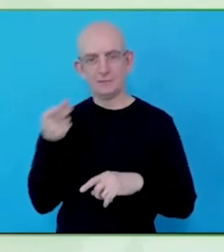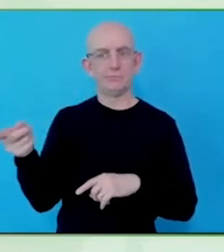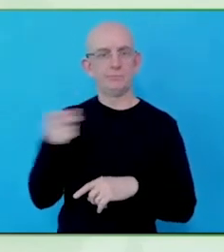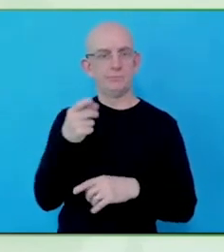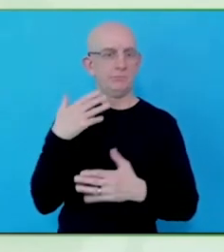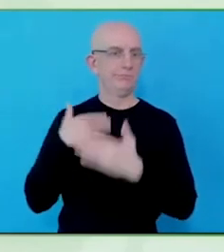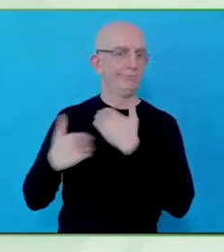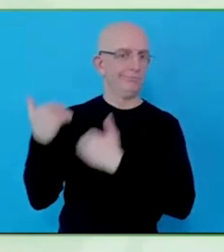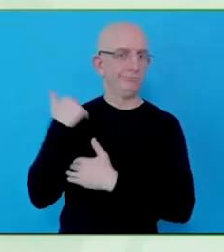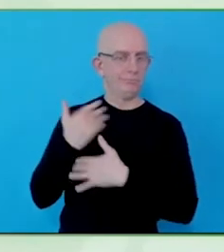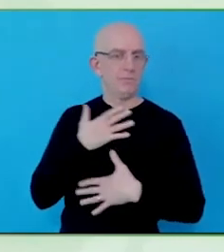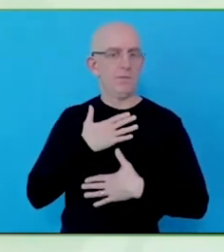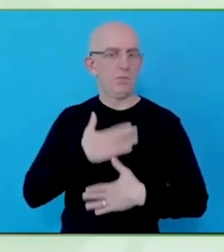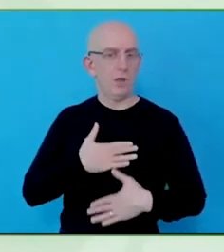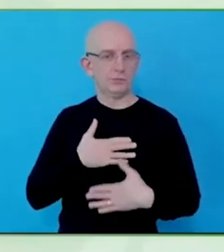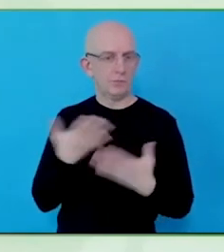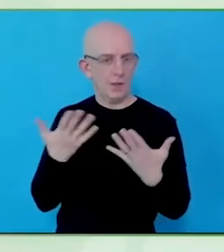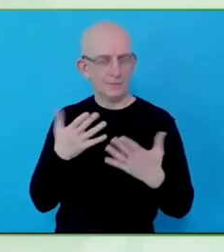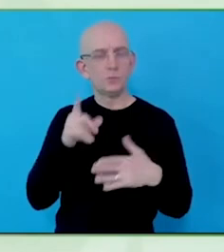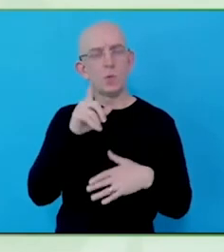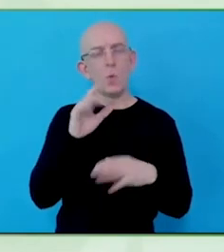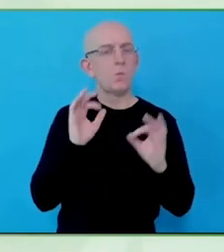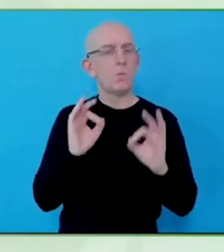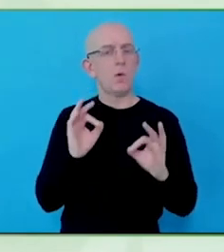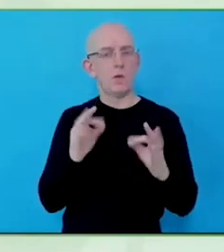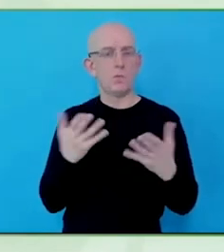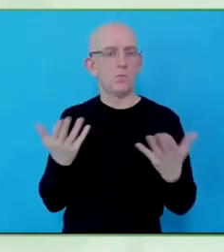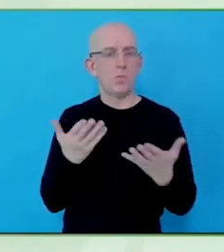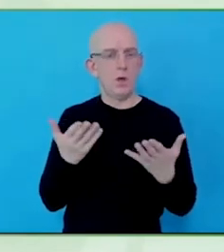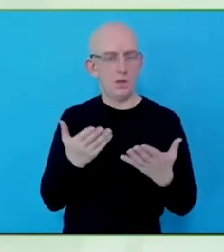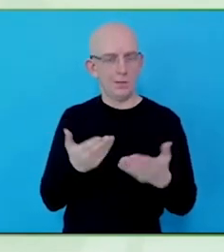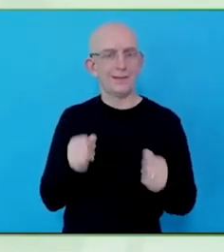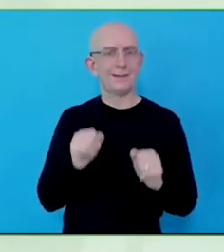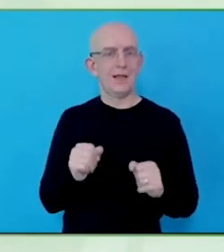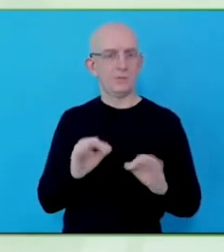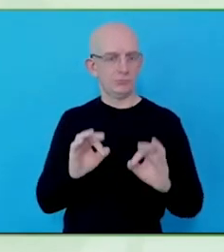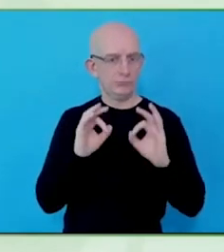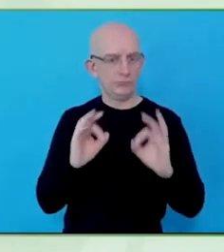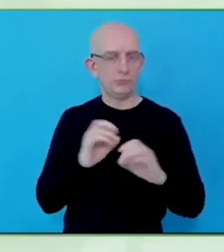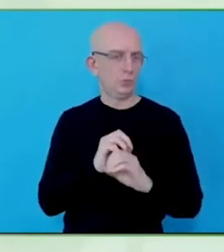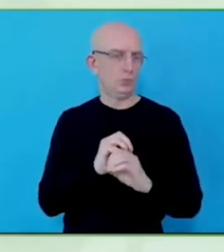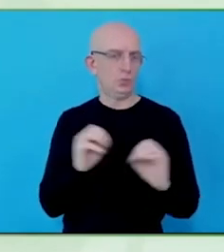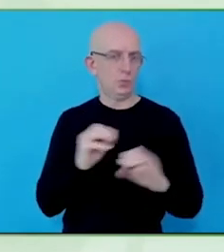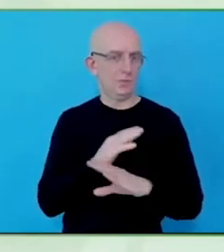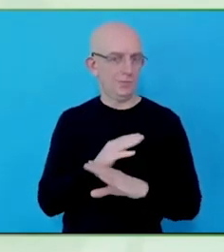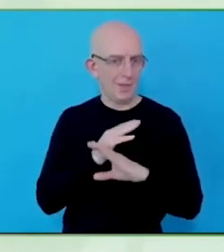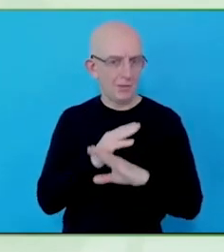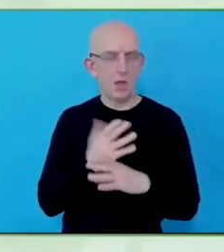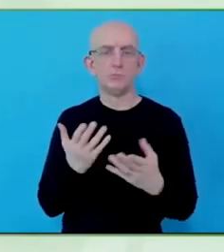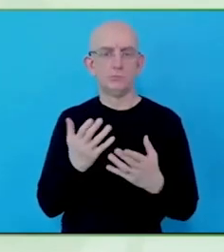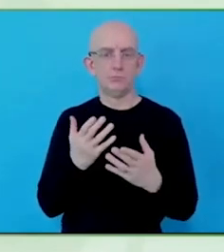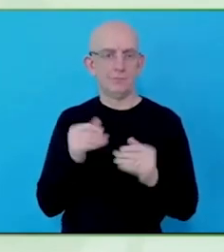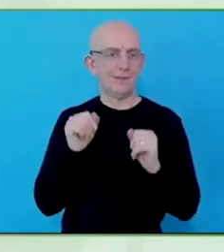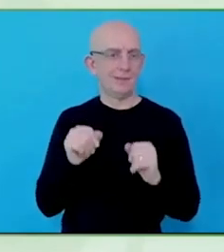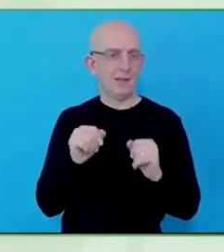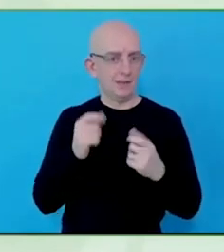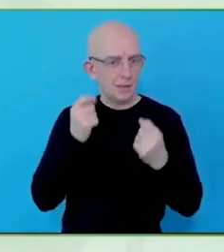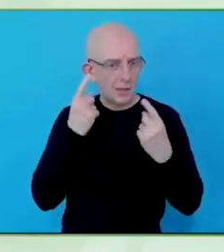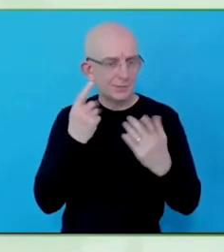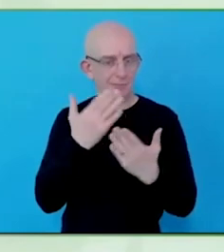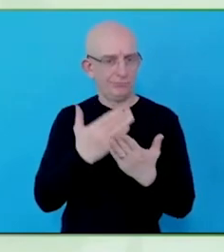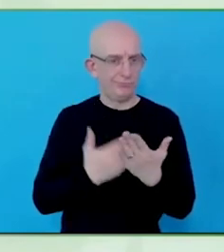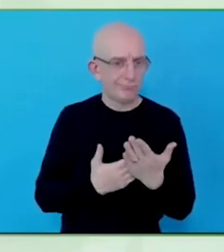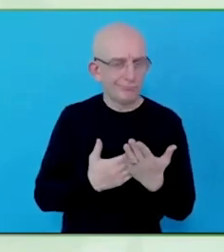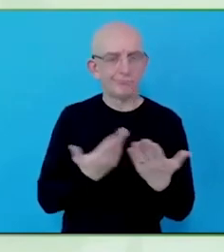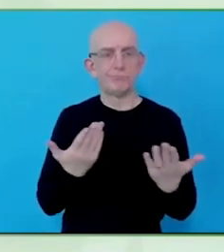Barrier-free assets for an organization means more customers, and in the end, more profit.